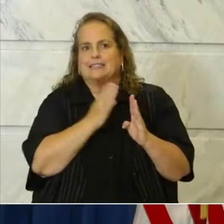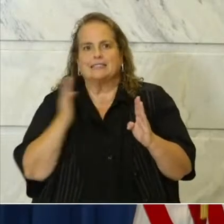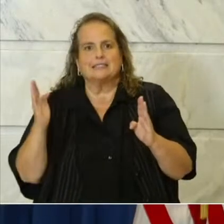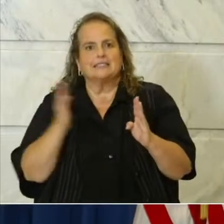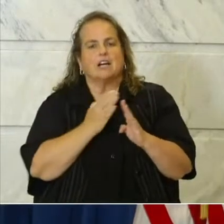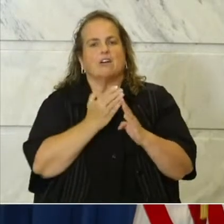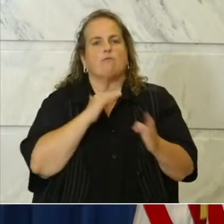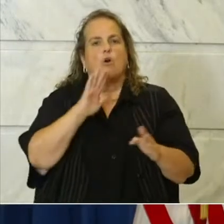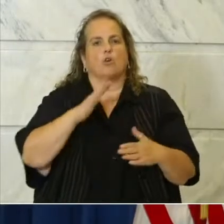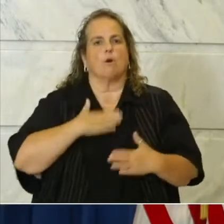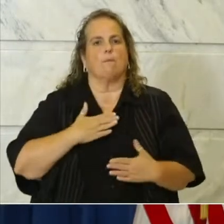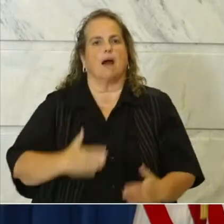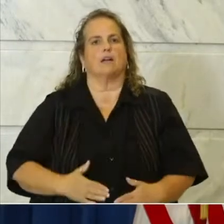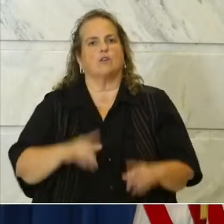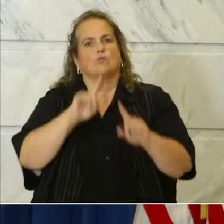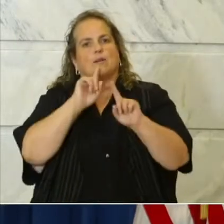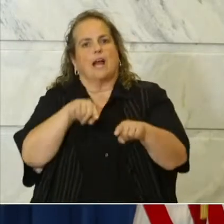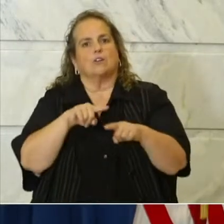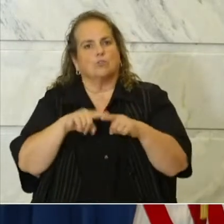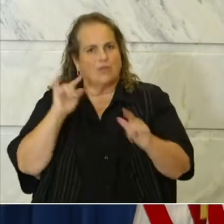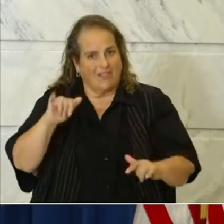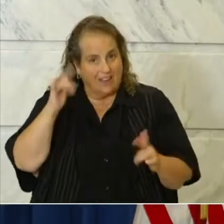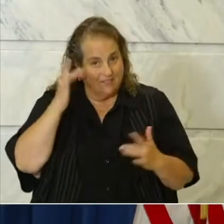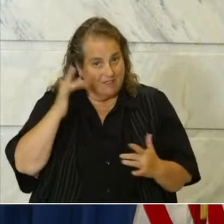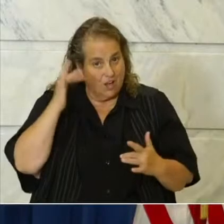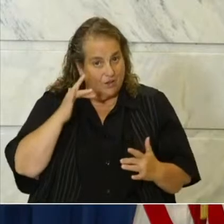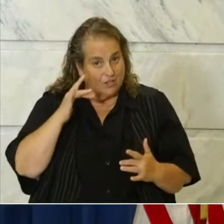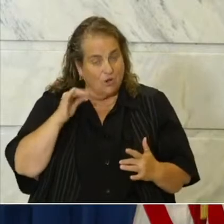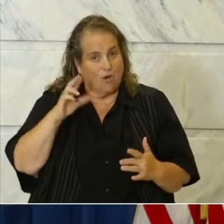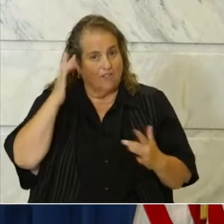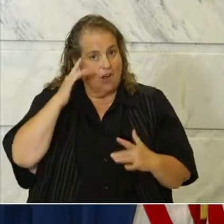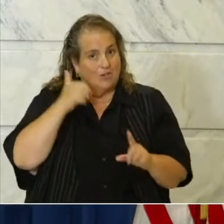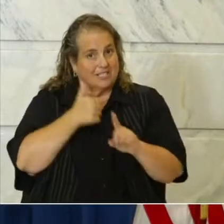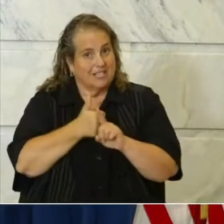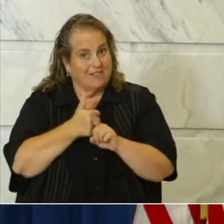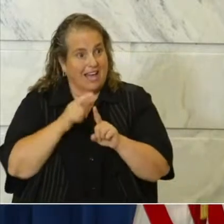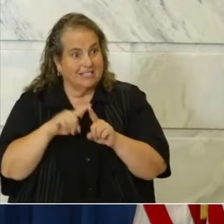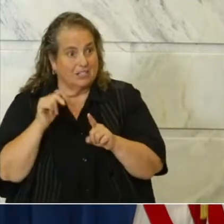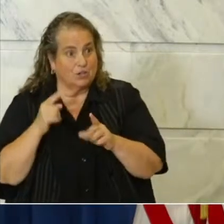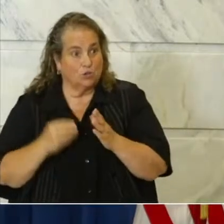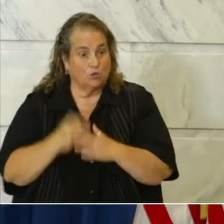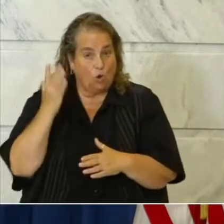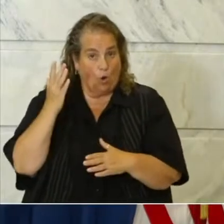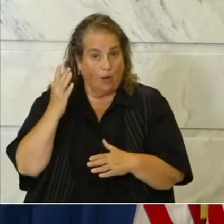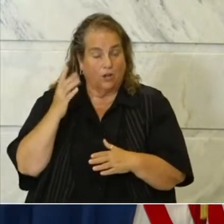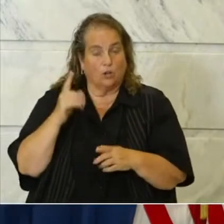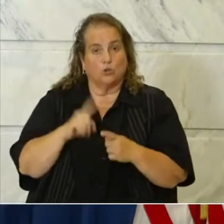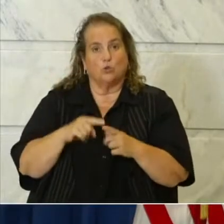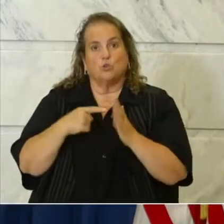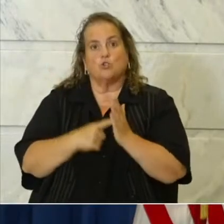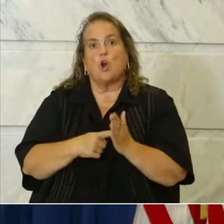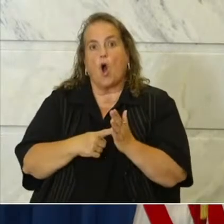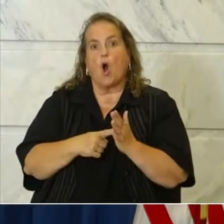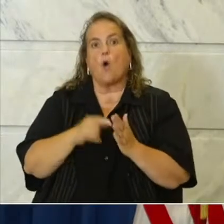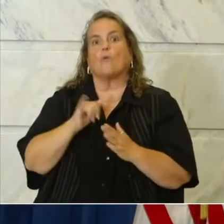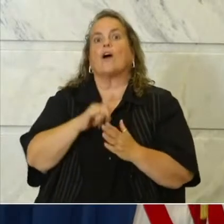body's reaction to the virus or the virus itself as it's growing to show